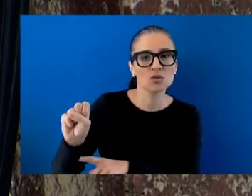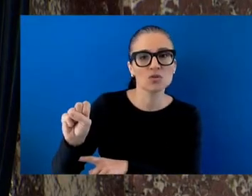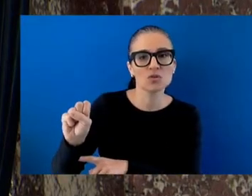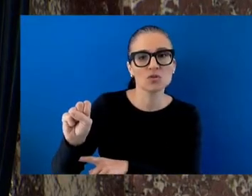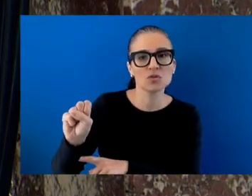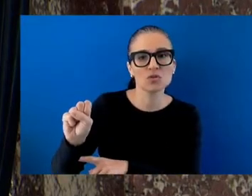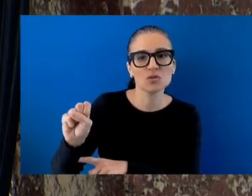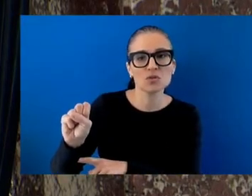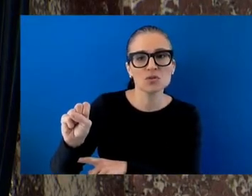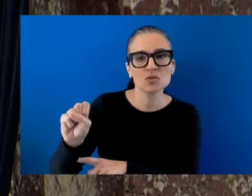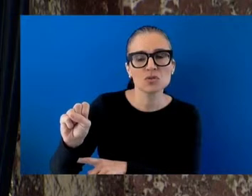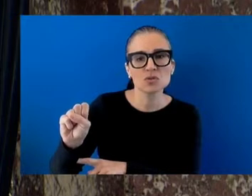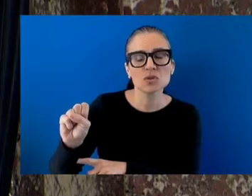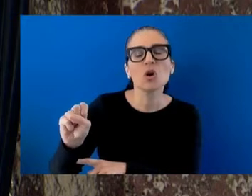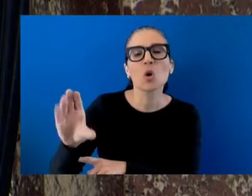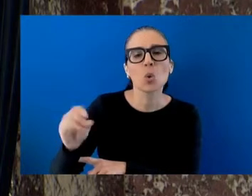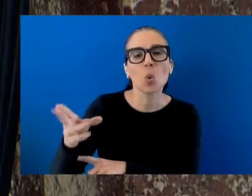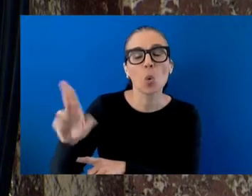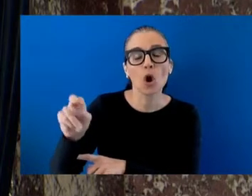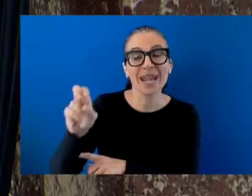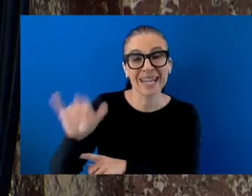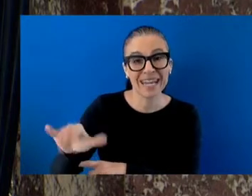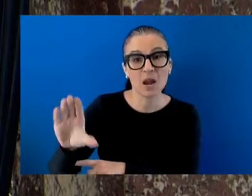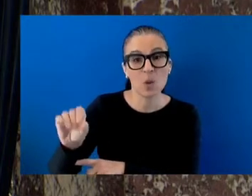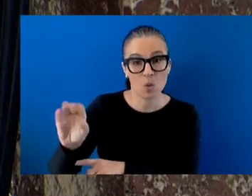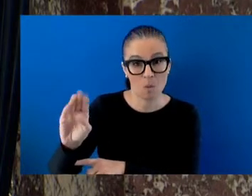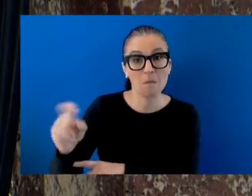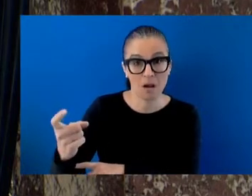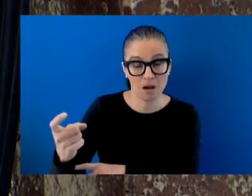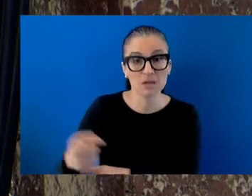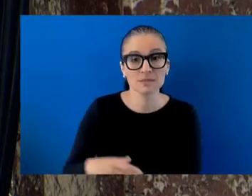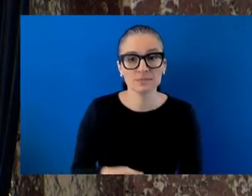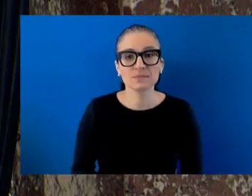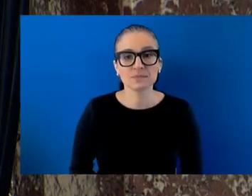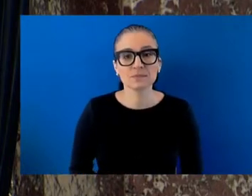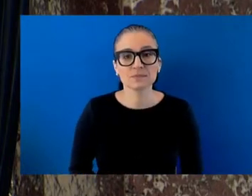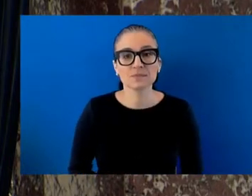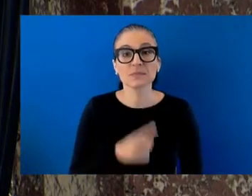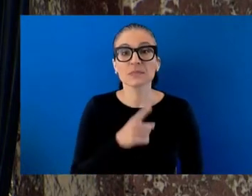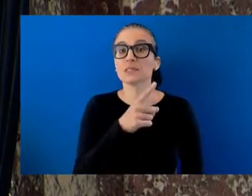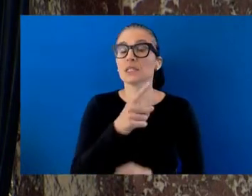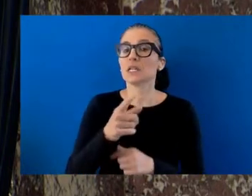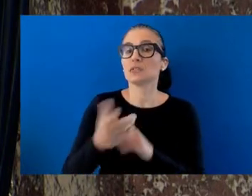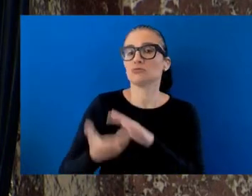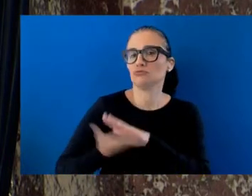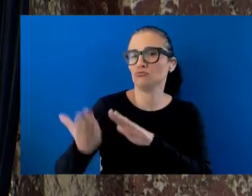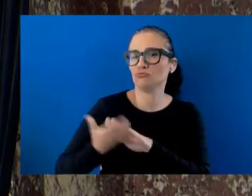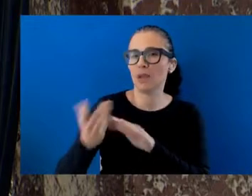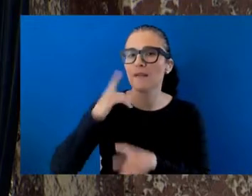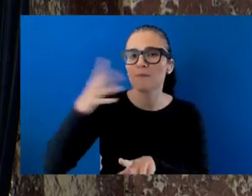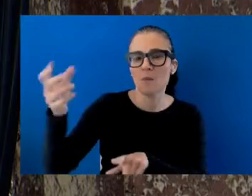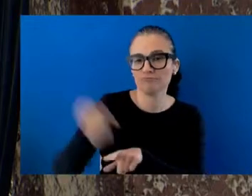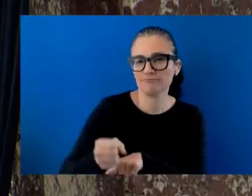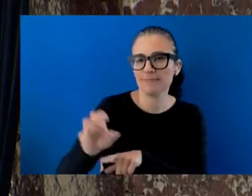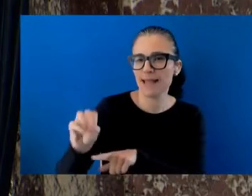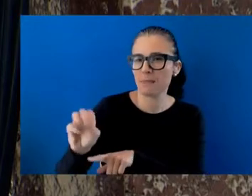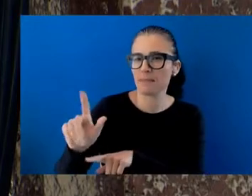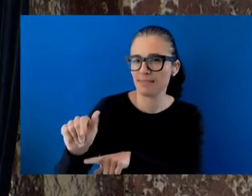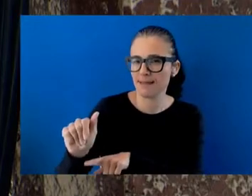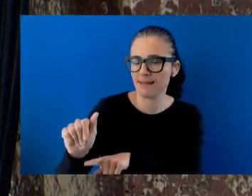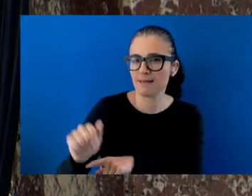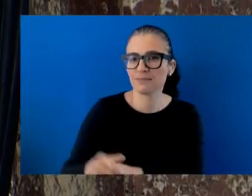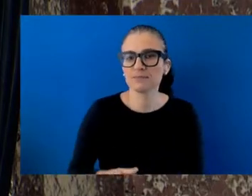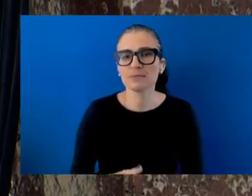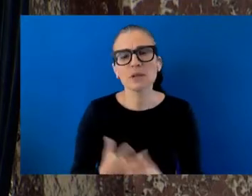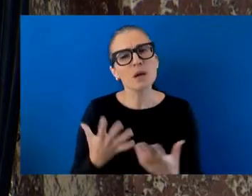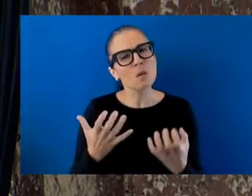Courtney, born in Comox. He is an everyday hardworking British Columbian who puts his put his name forward to represent his home community and make change